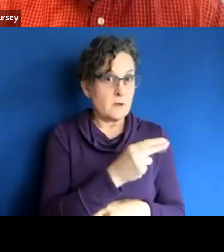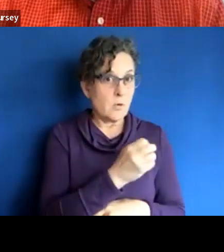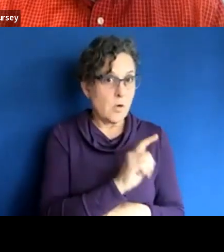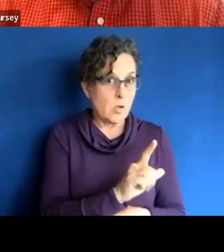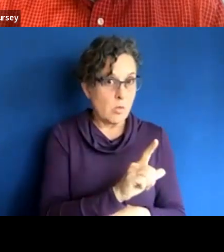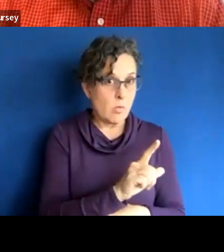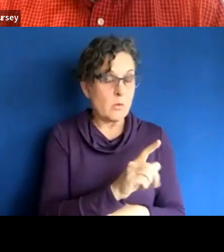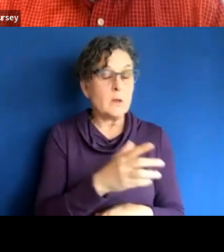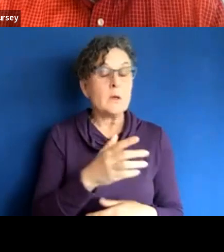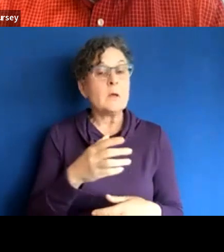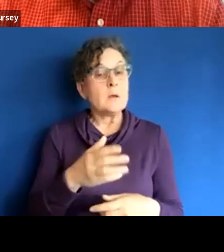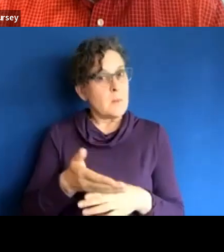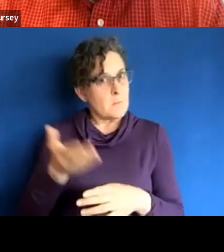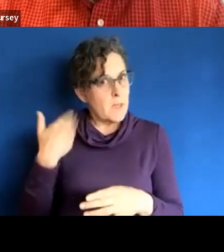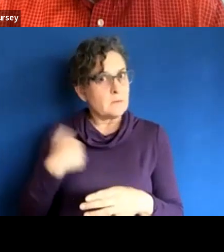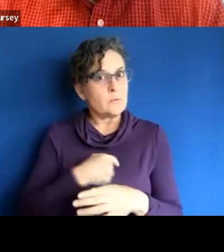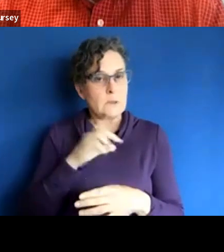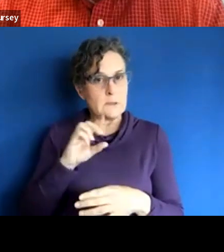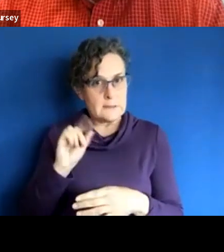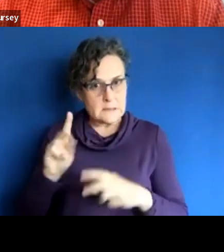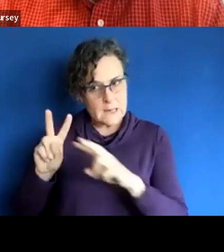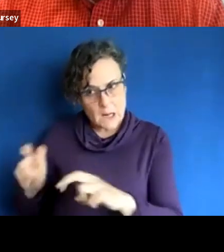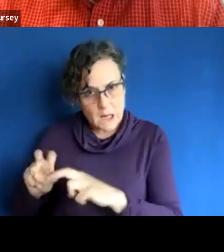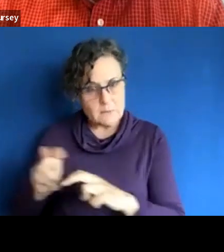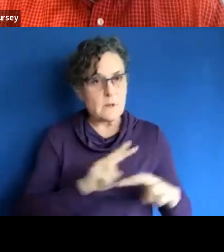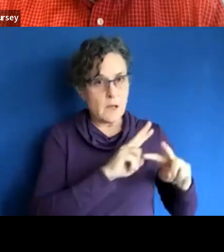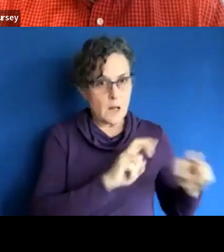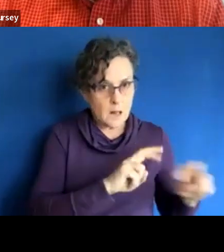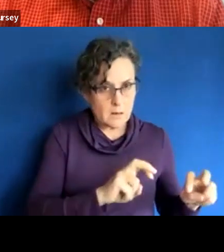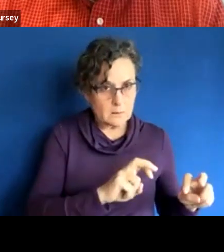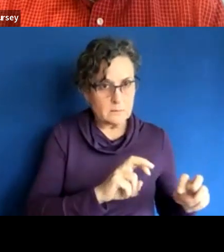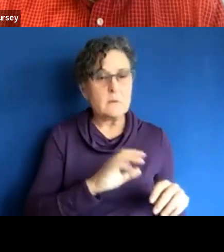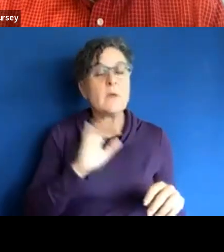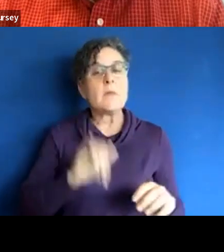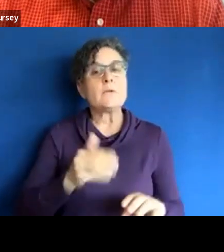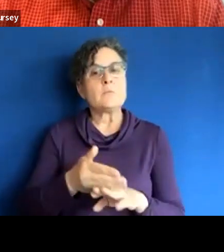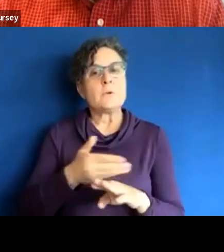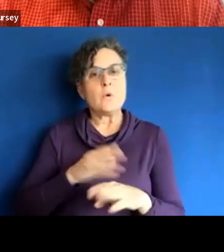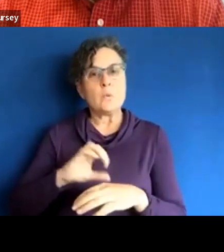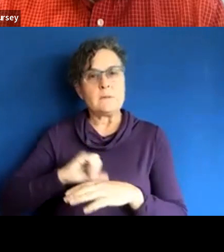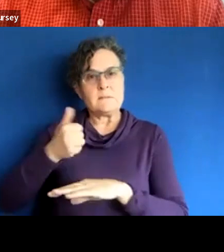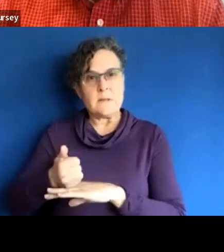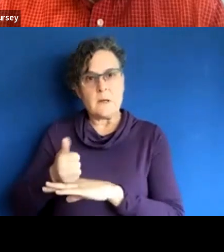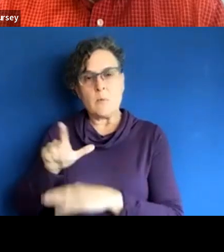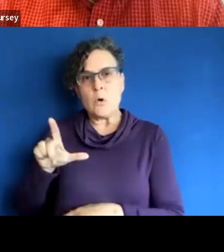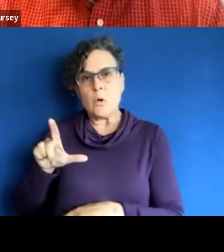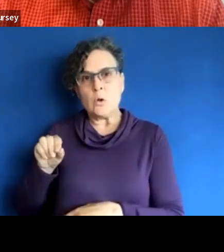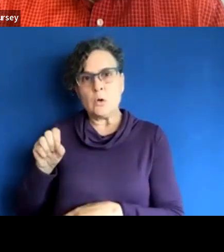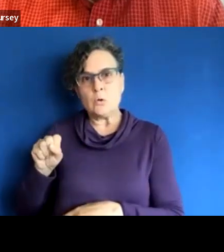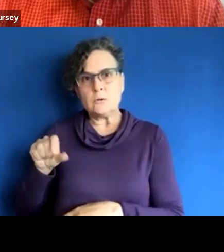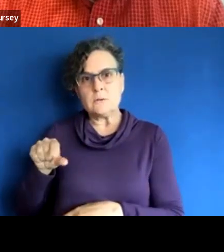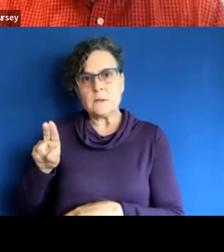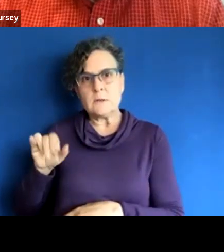we created the Los Quilicos Village, which is out in Sonoma Valley, across from Oakmont.